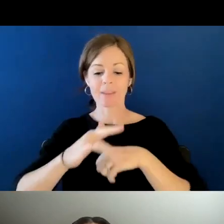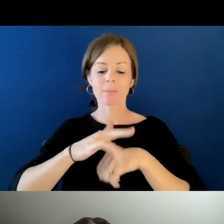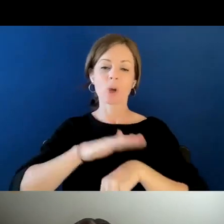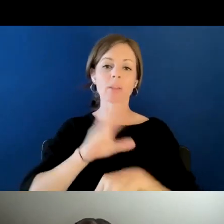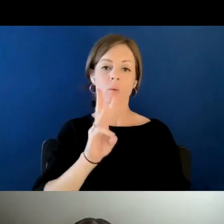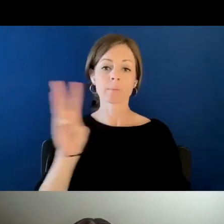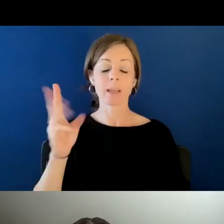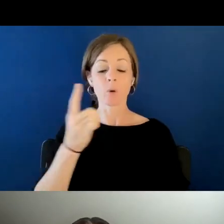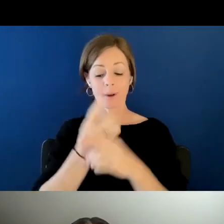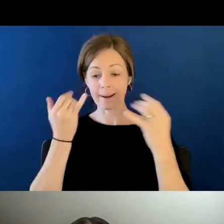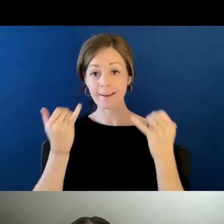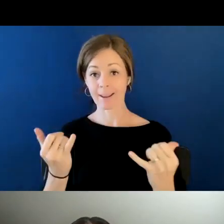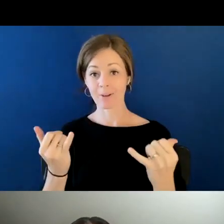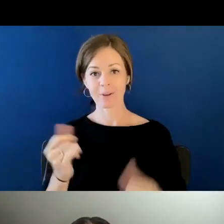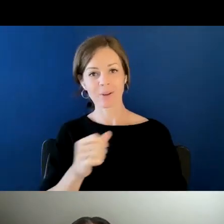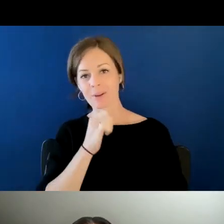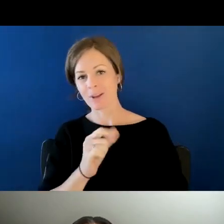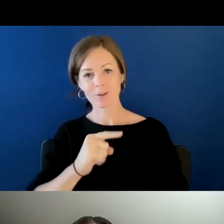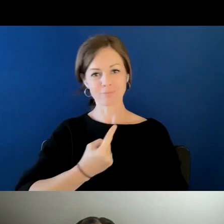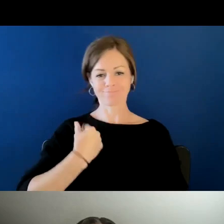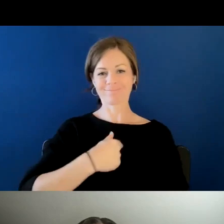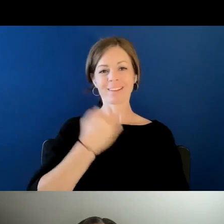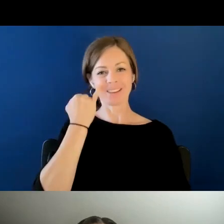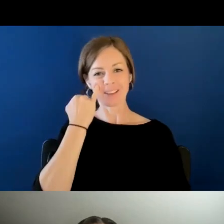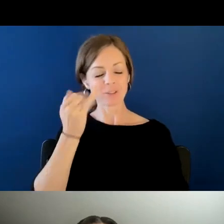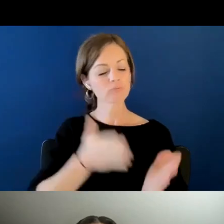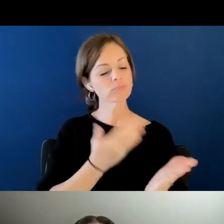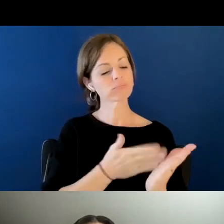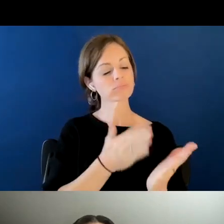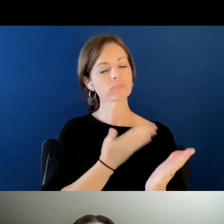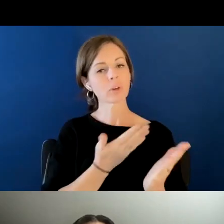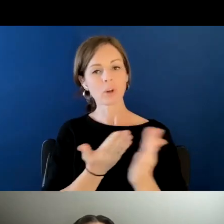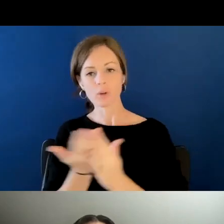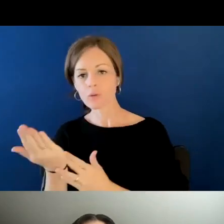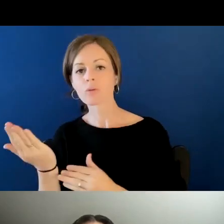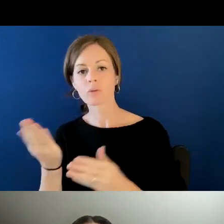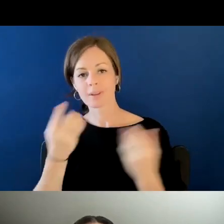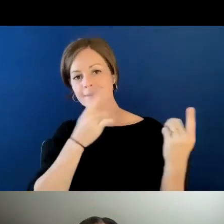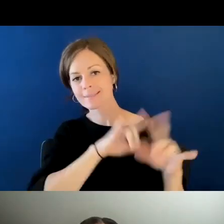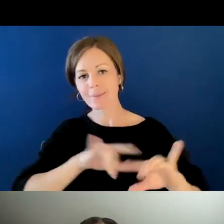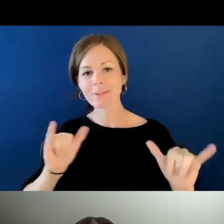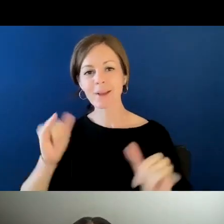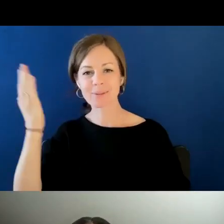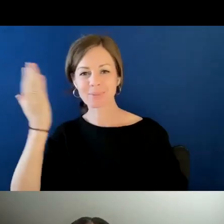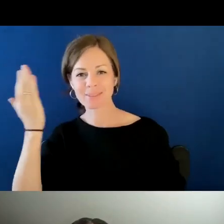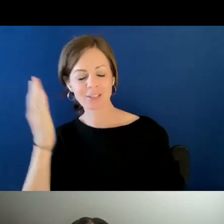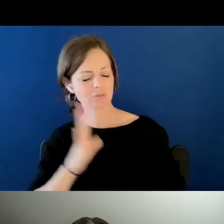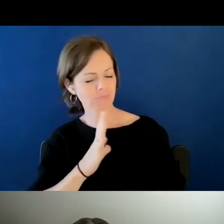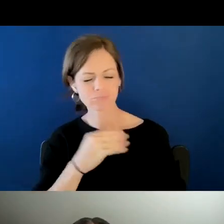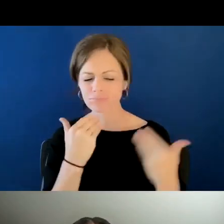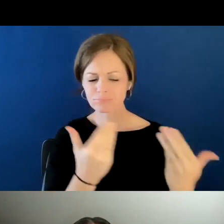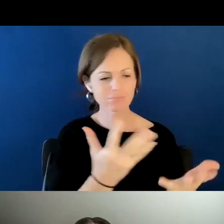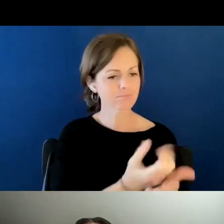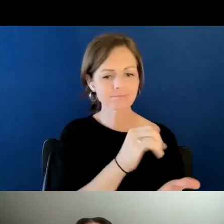now. You won't hurt our feelings if you're scanning and skimming through these research materials as we're presenting today. Go and get it, it's yours.